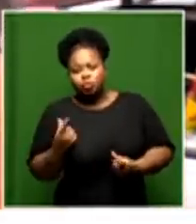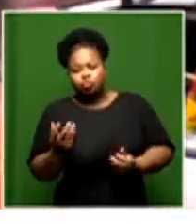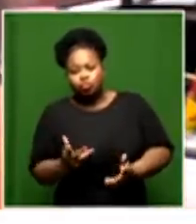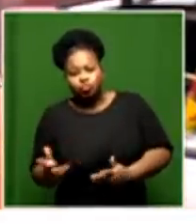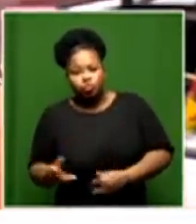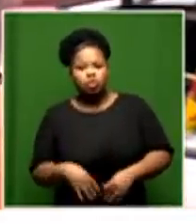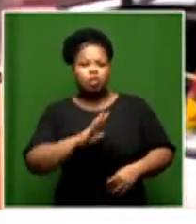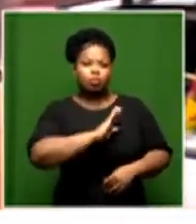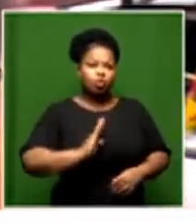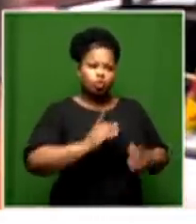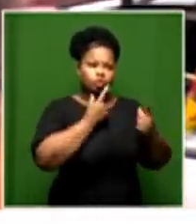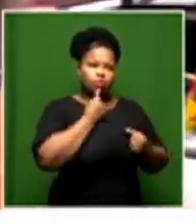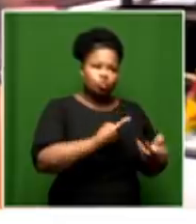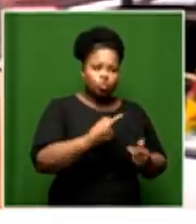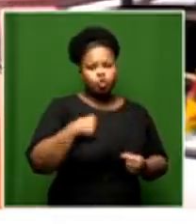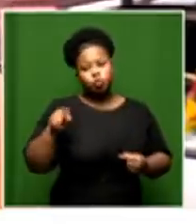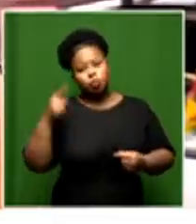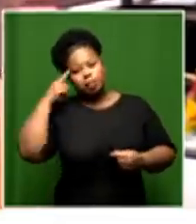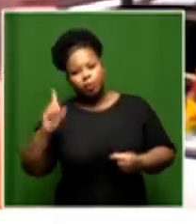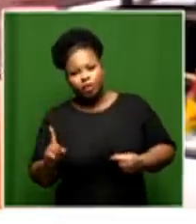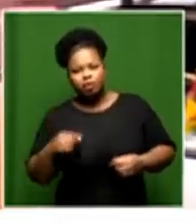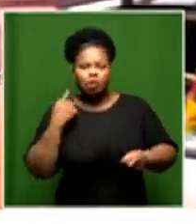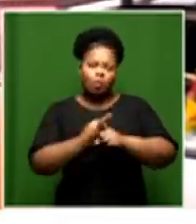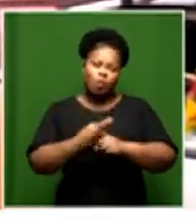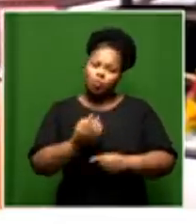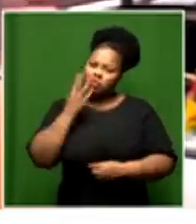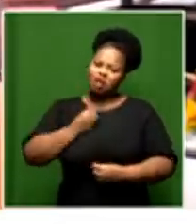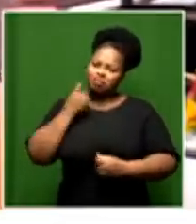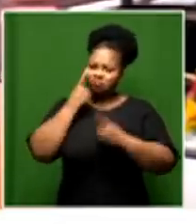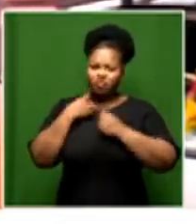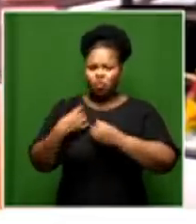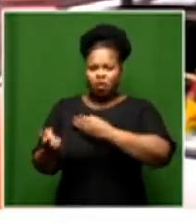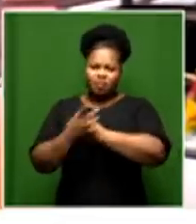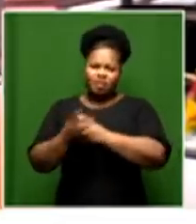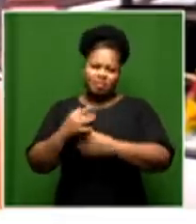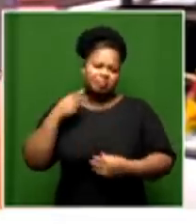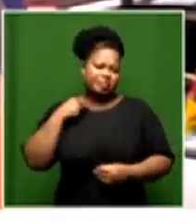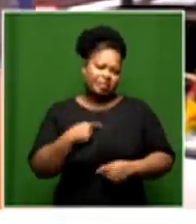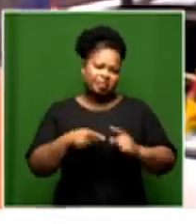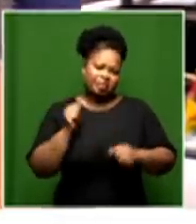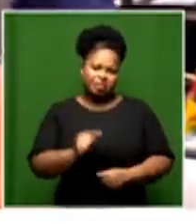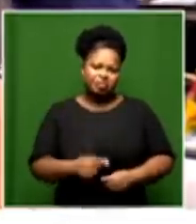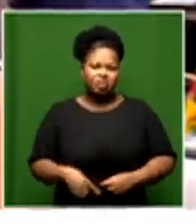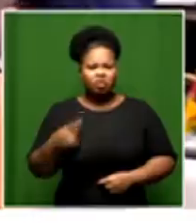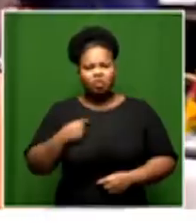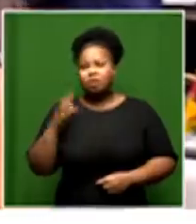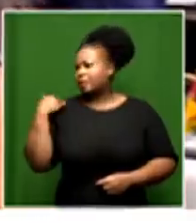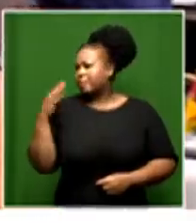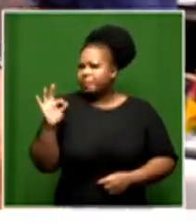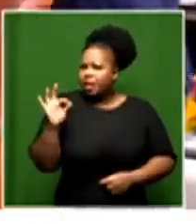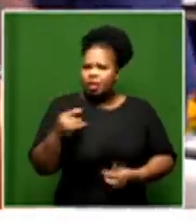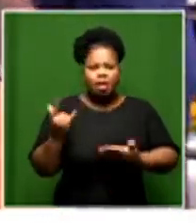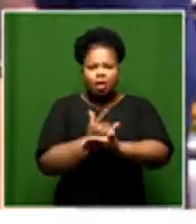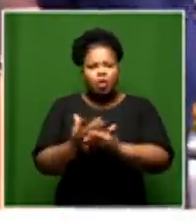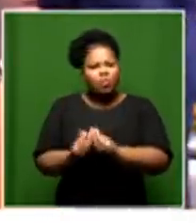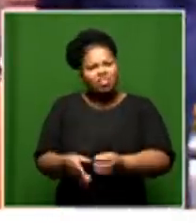MDDA, Brenda say, I'm doing this. What is your view? He would ask me that. I miss that about it. And we spoke on Monday,